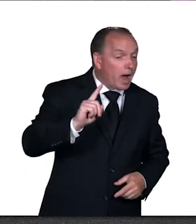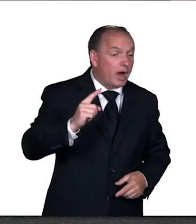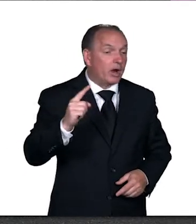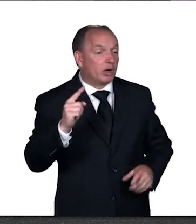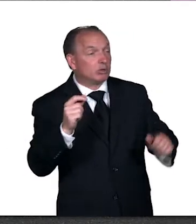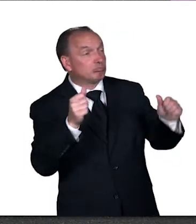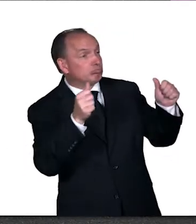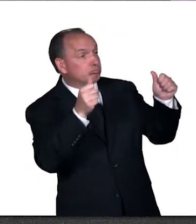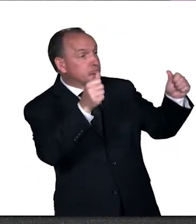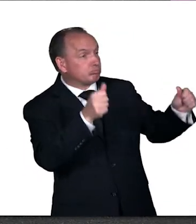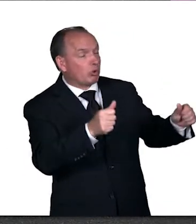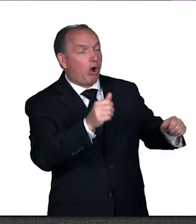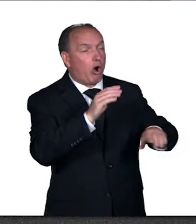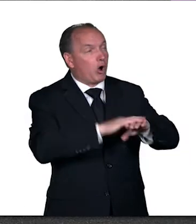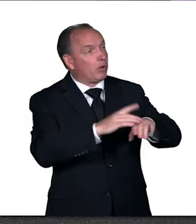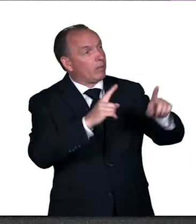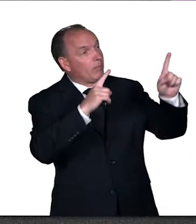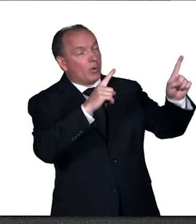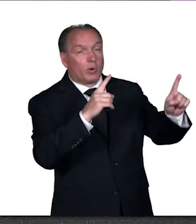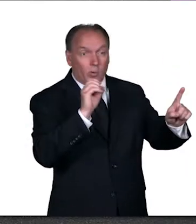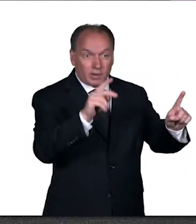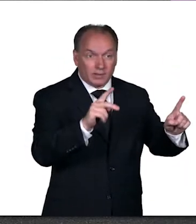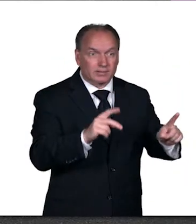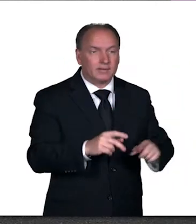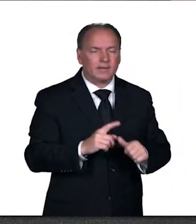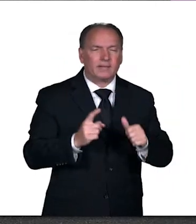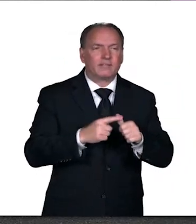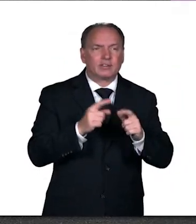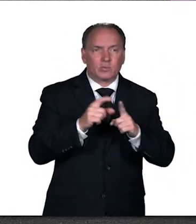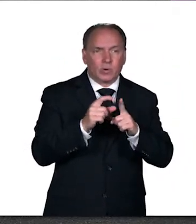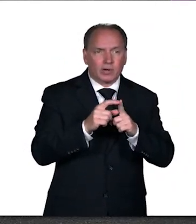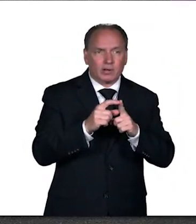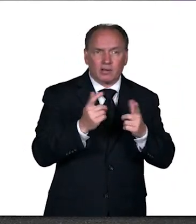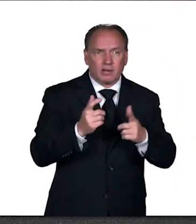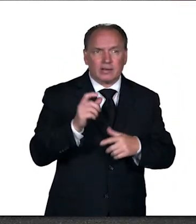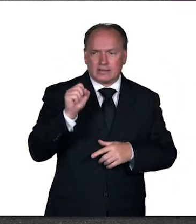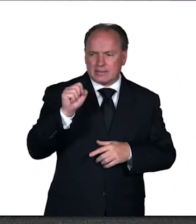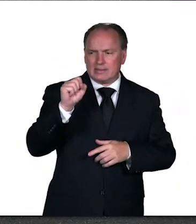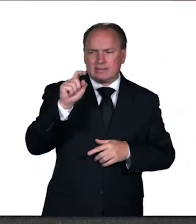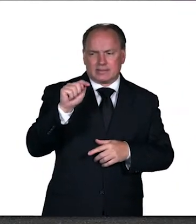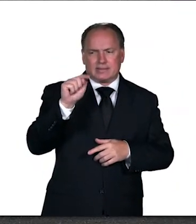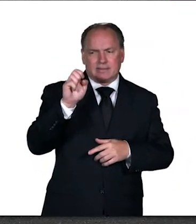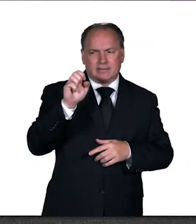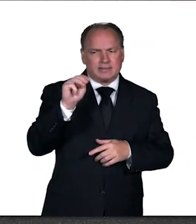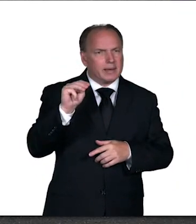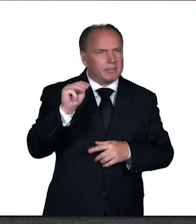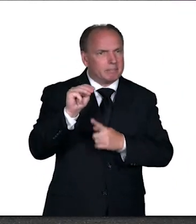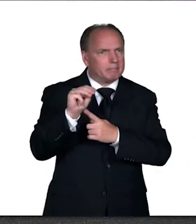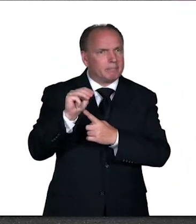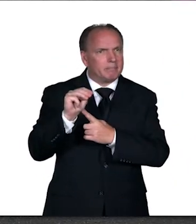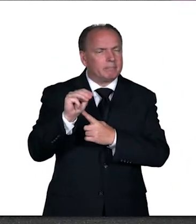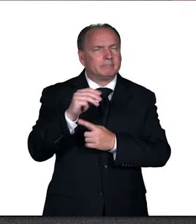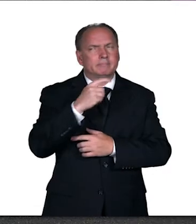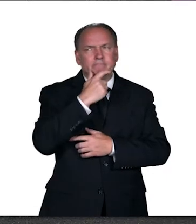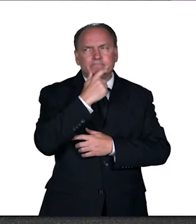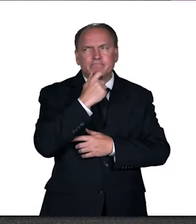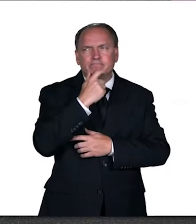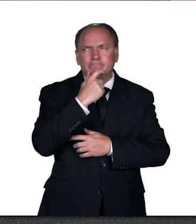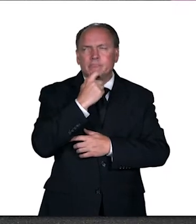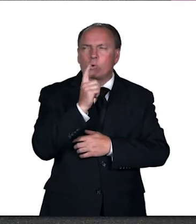out where it goes on our plant. So our first word is stem.